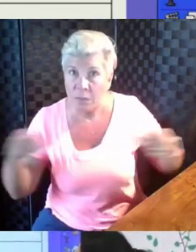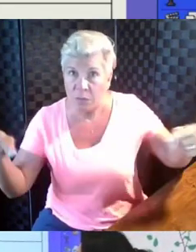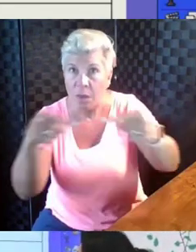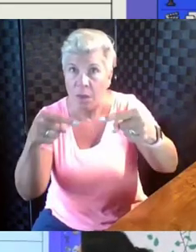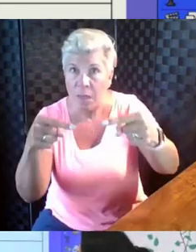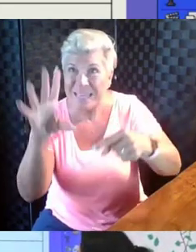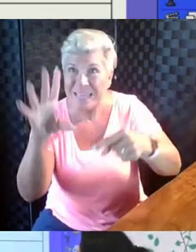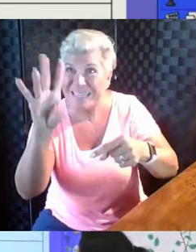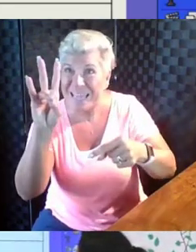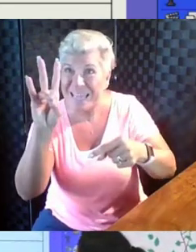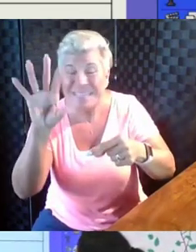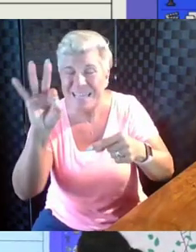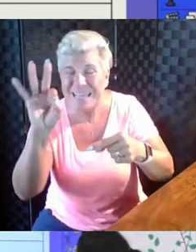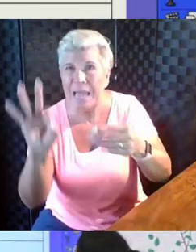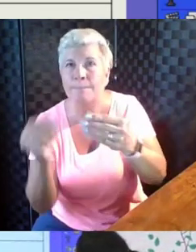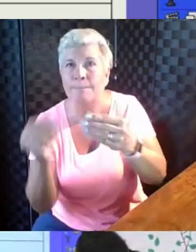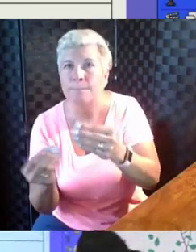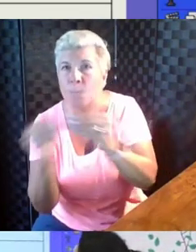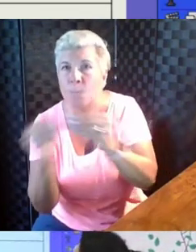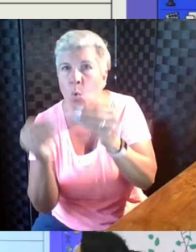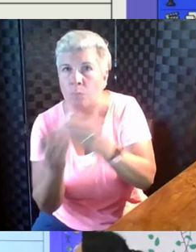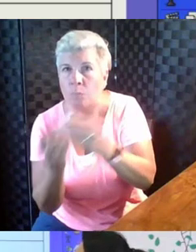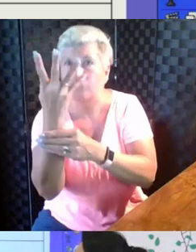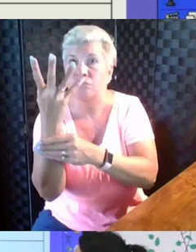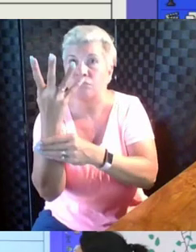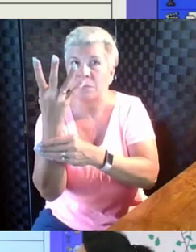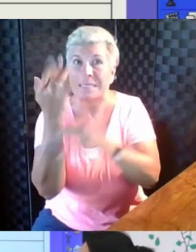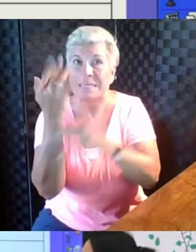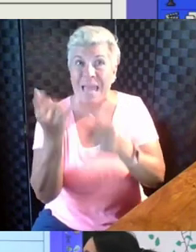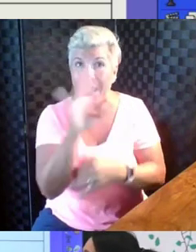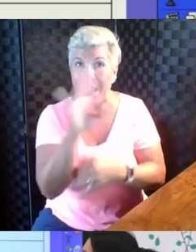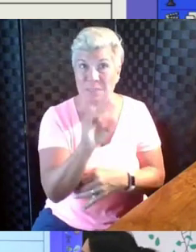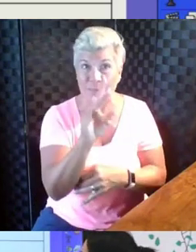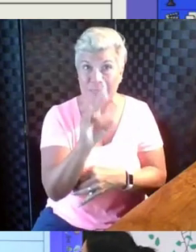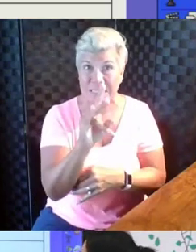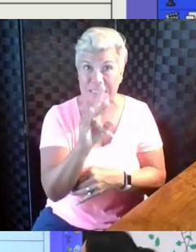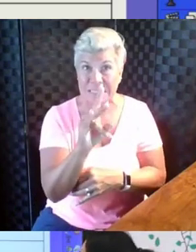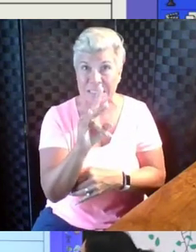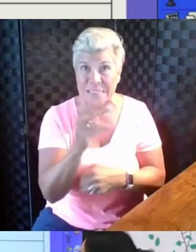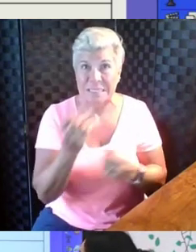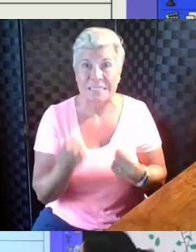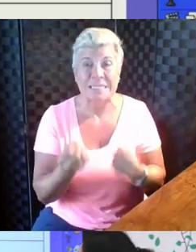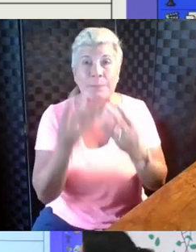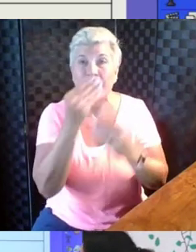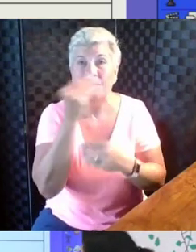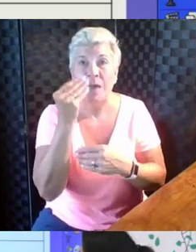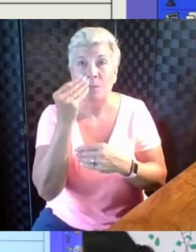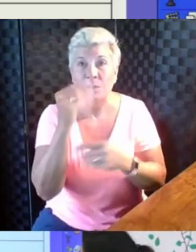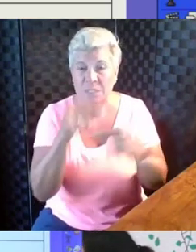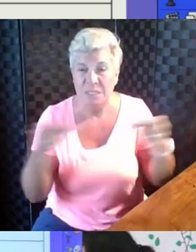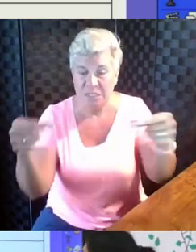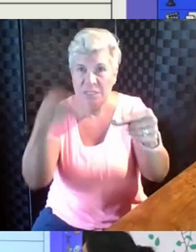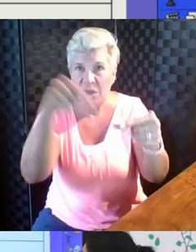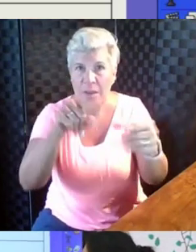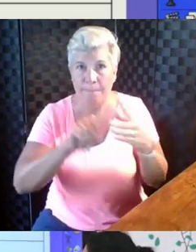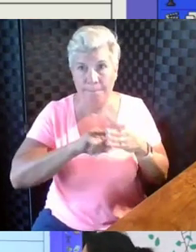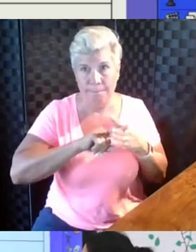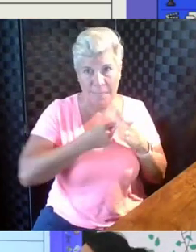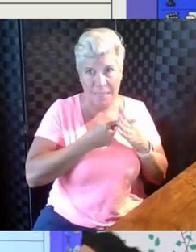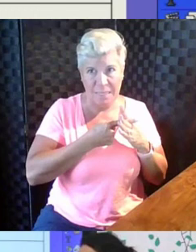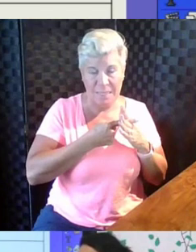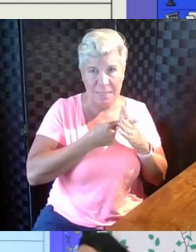more flowers popped up. Now there are 17 flowers in the garden. How many flowers were in the